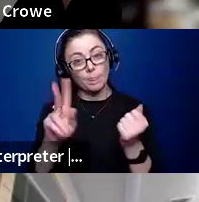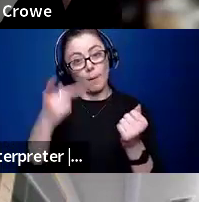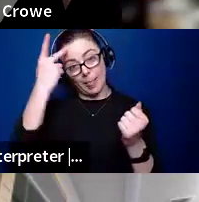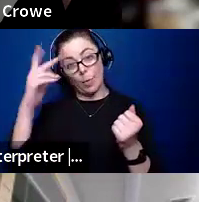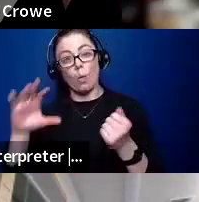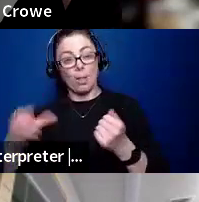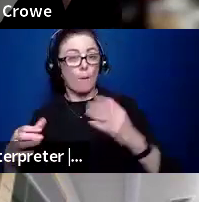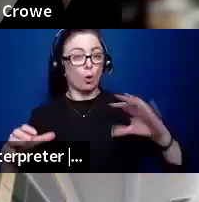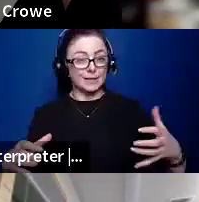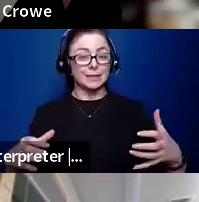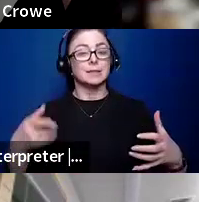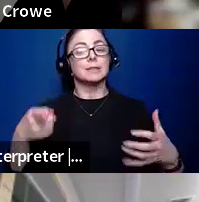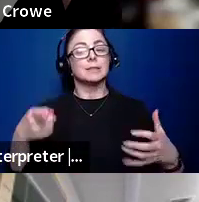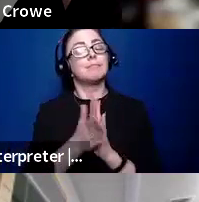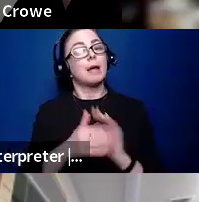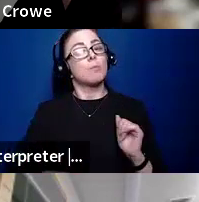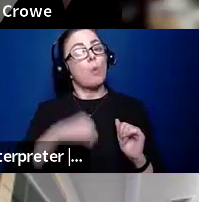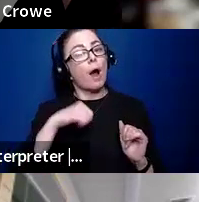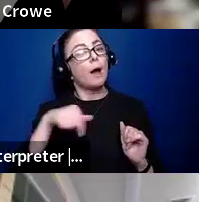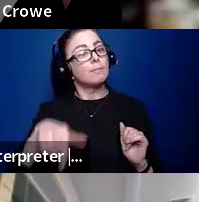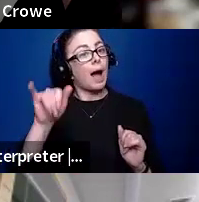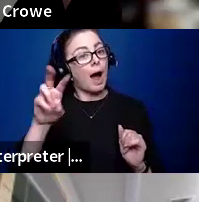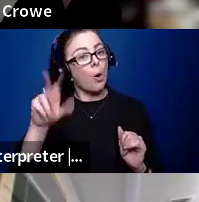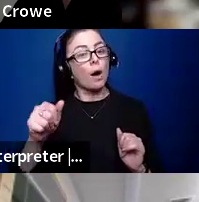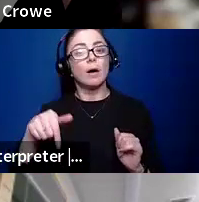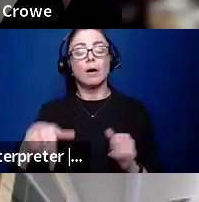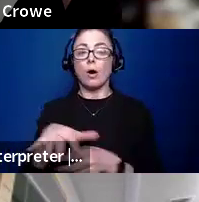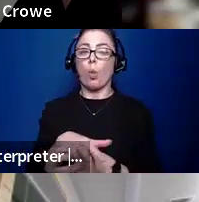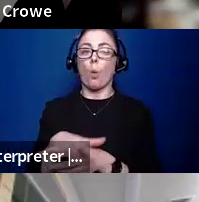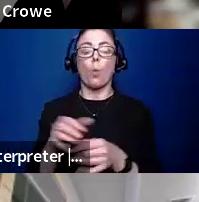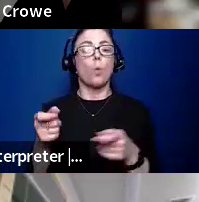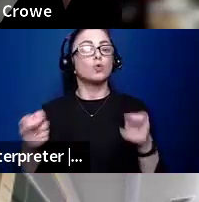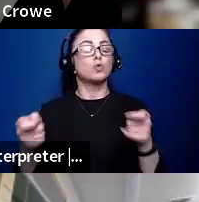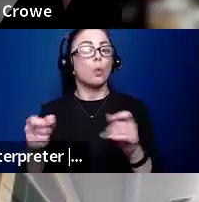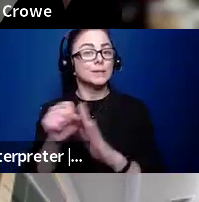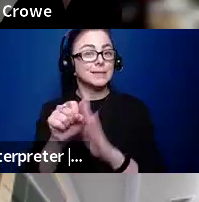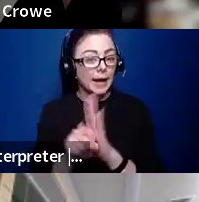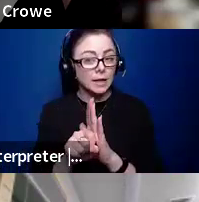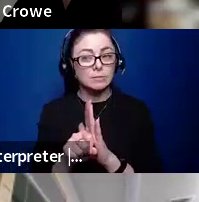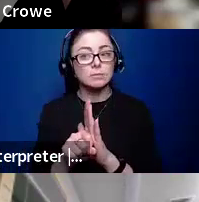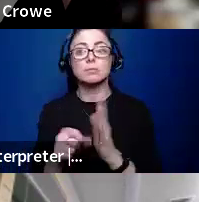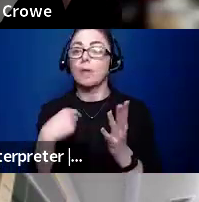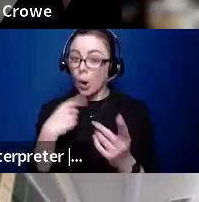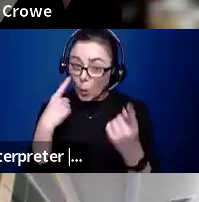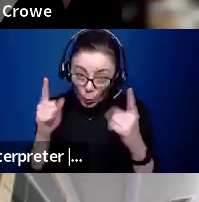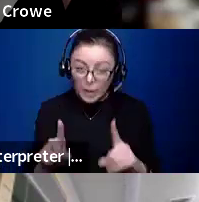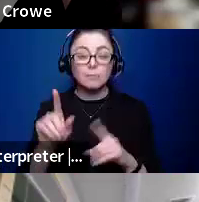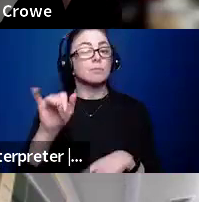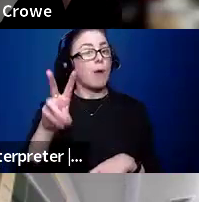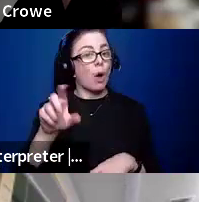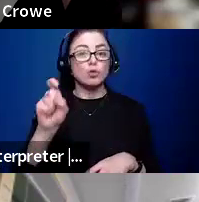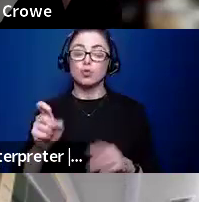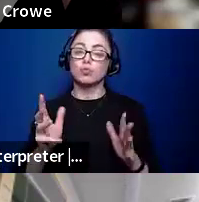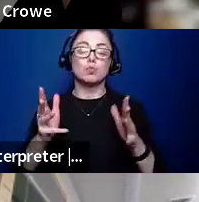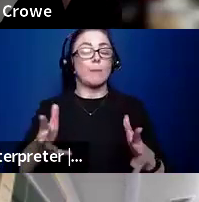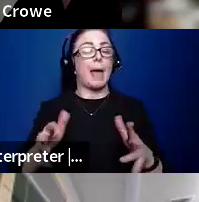have taken pride that Iowa is a local control state. And I agree that Iowa should remain a